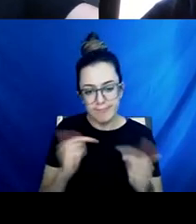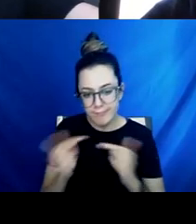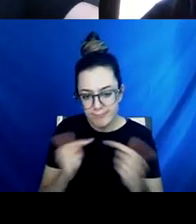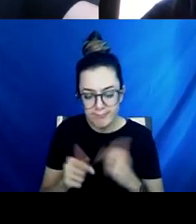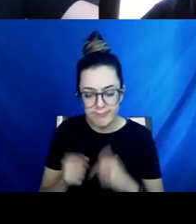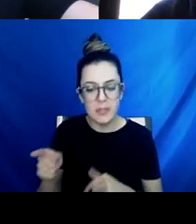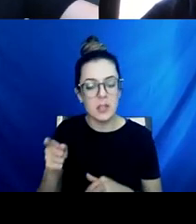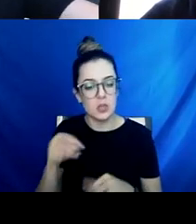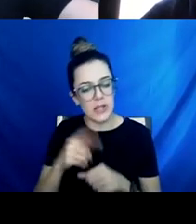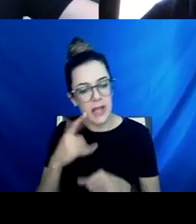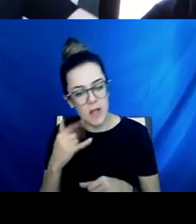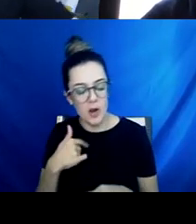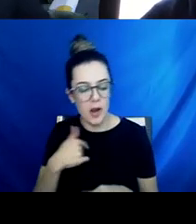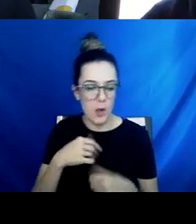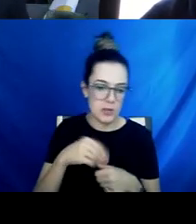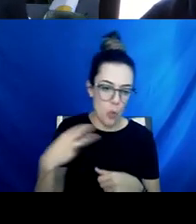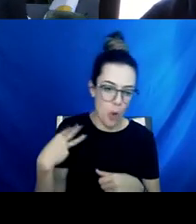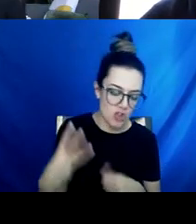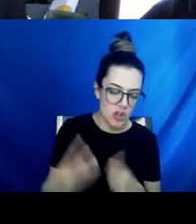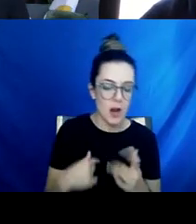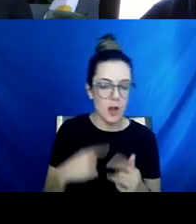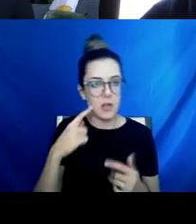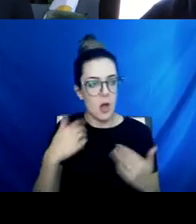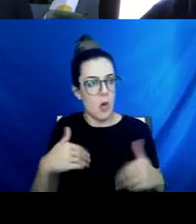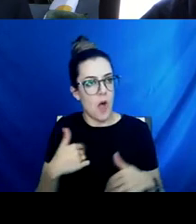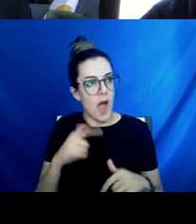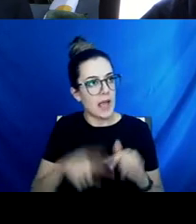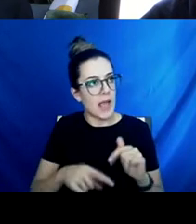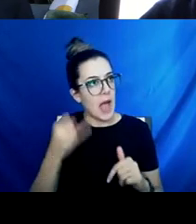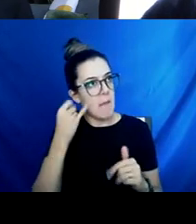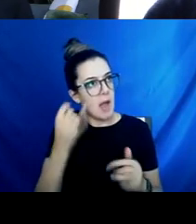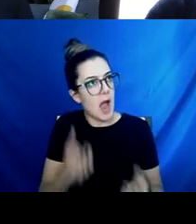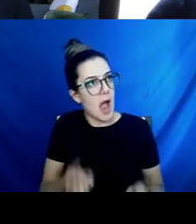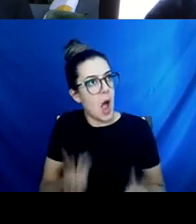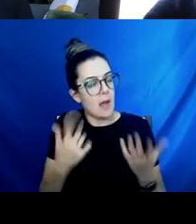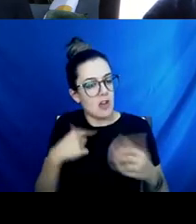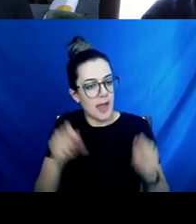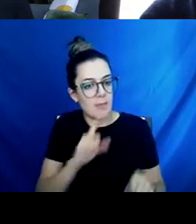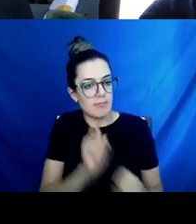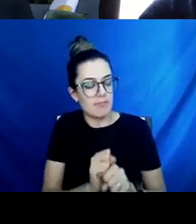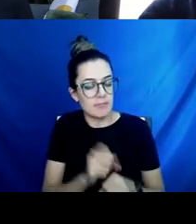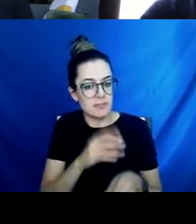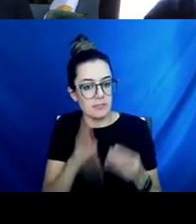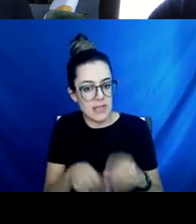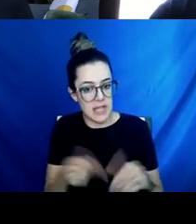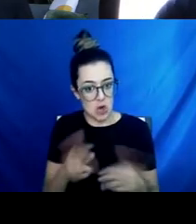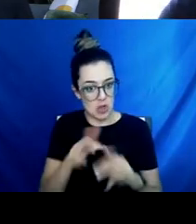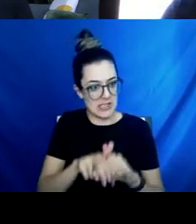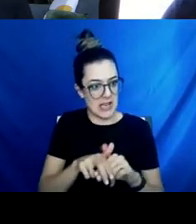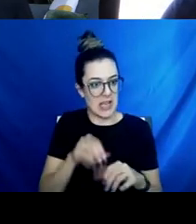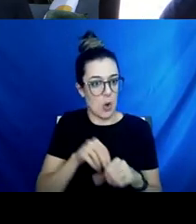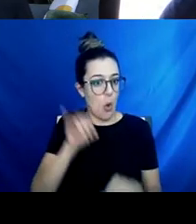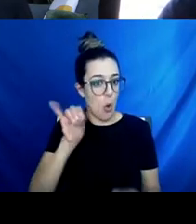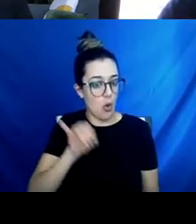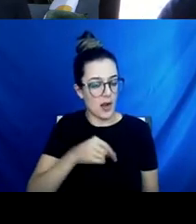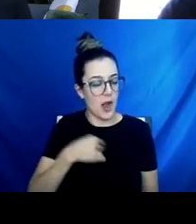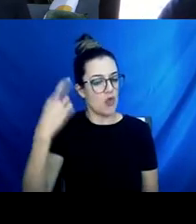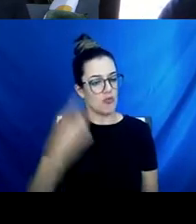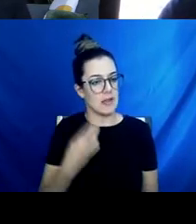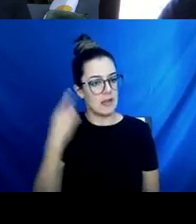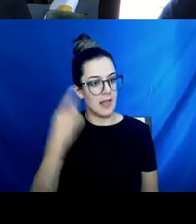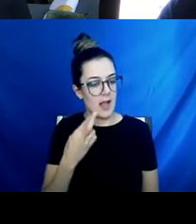start paying attention, whether it's at the UN or the International Criminal Court. but I think there's a chance maybe. I mean,